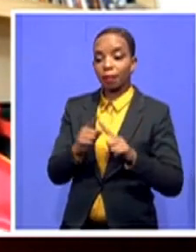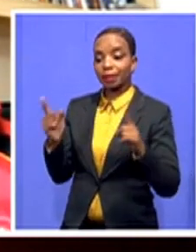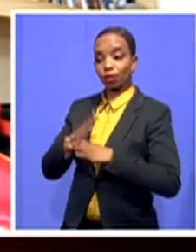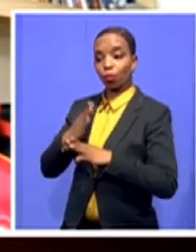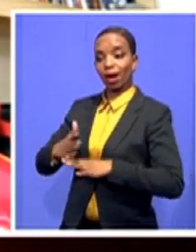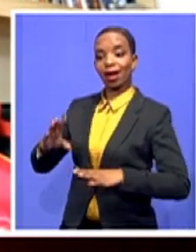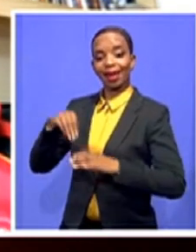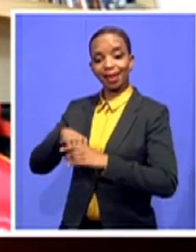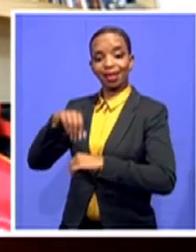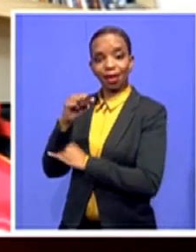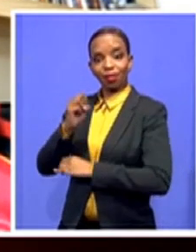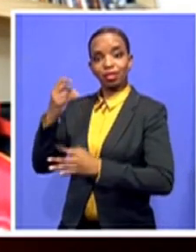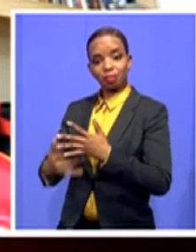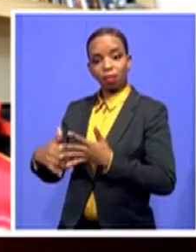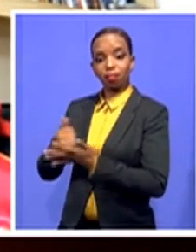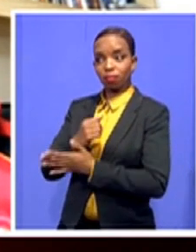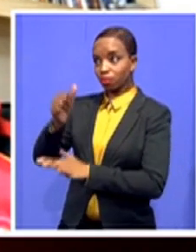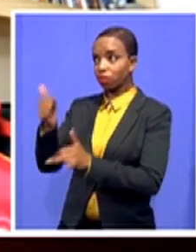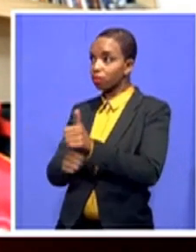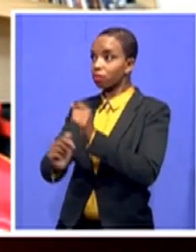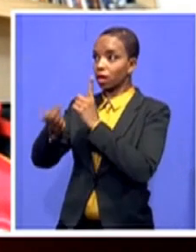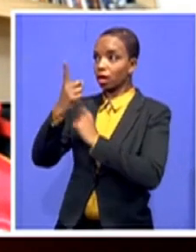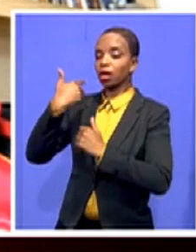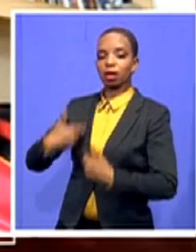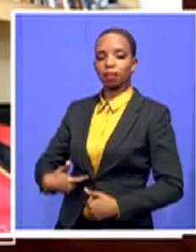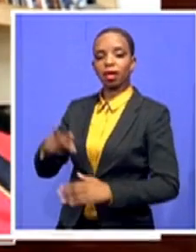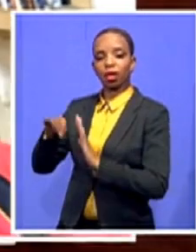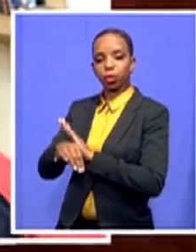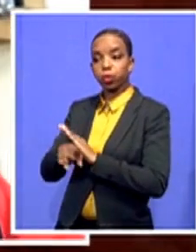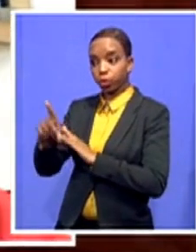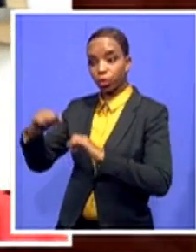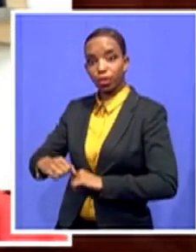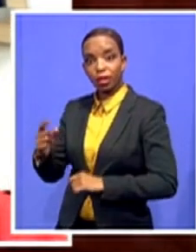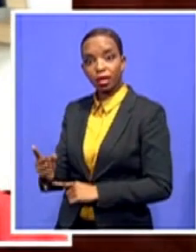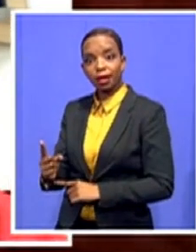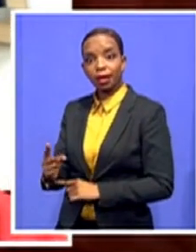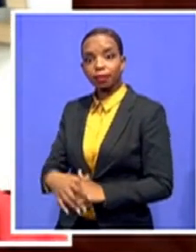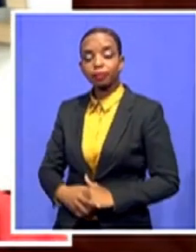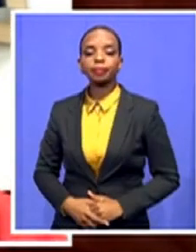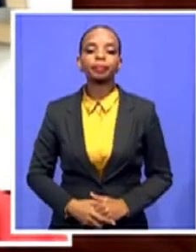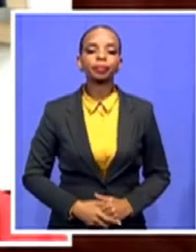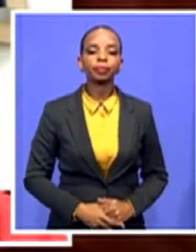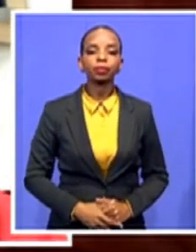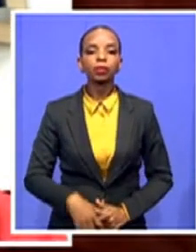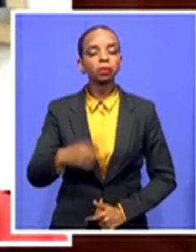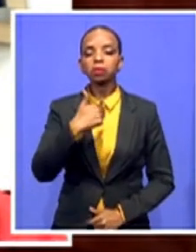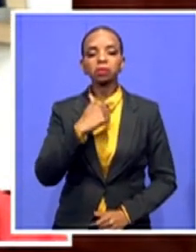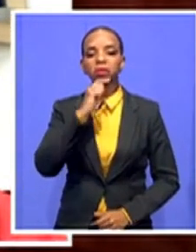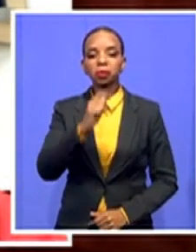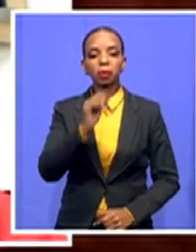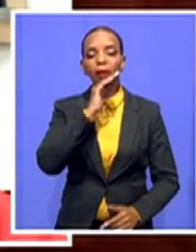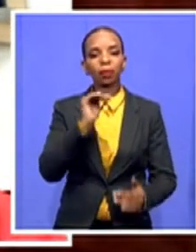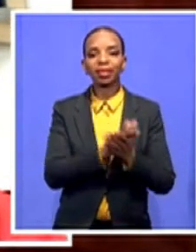Absolutely. Except that I don't trust anything that is called fundamental coming from